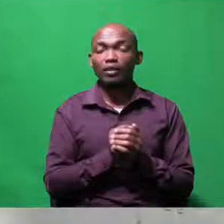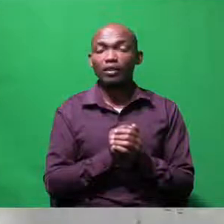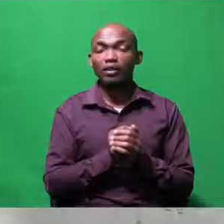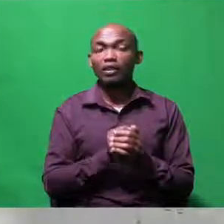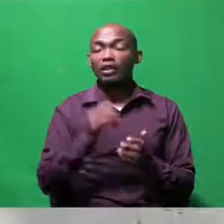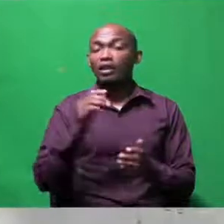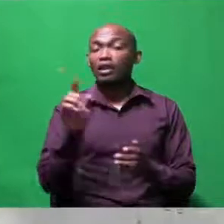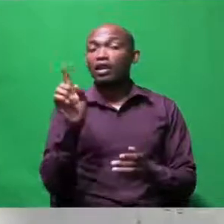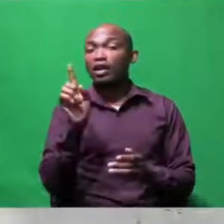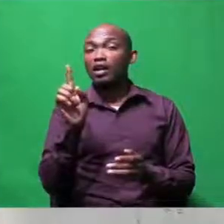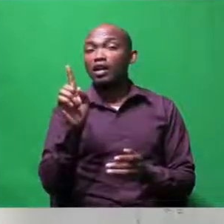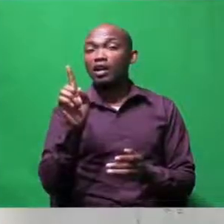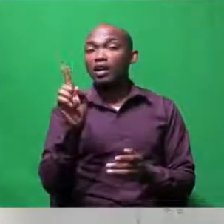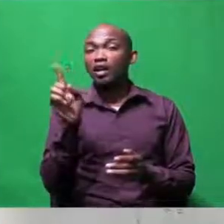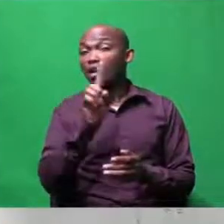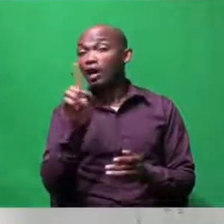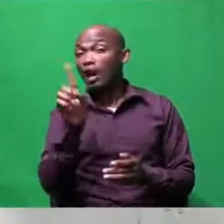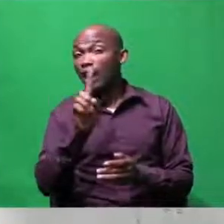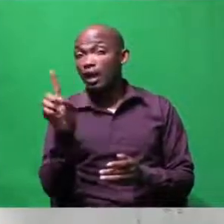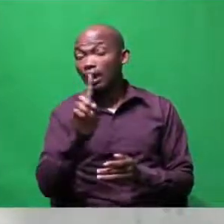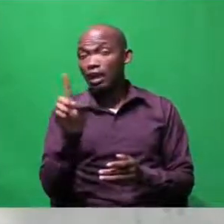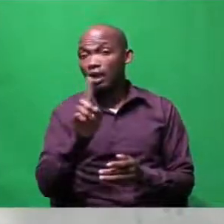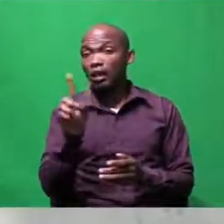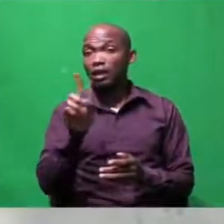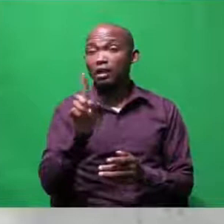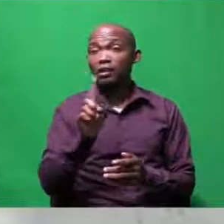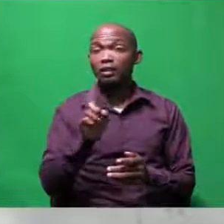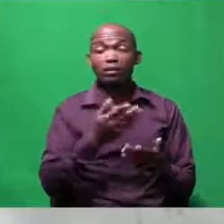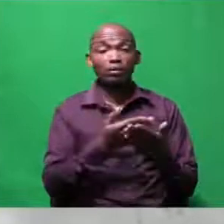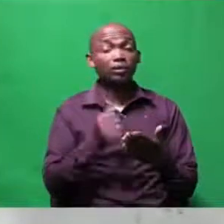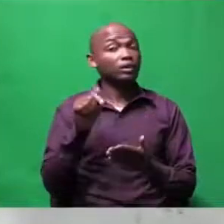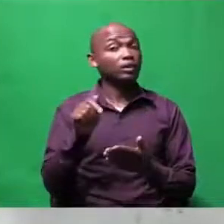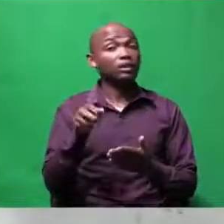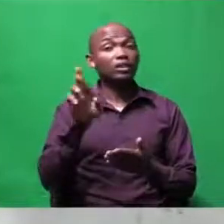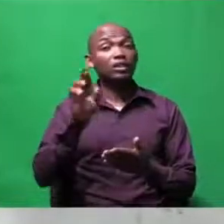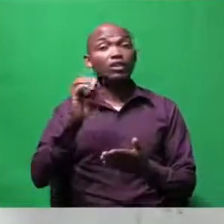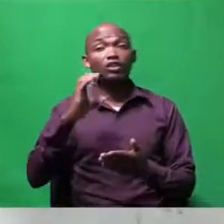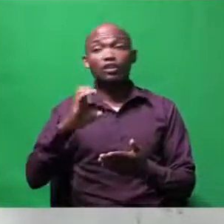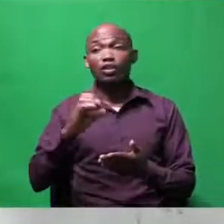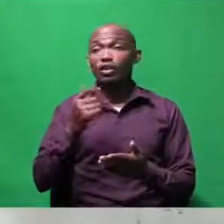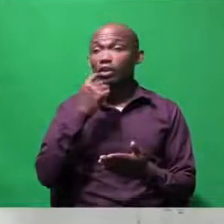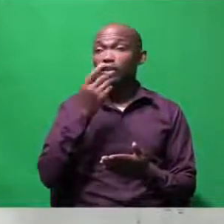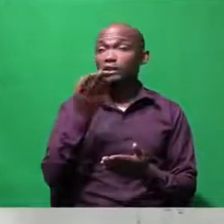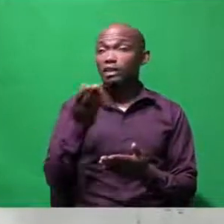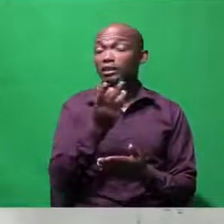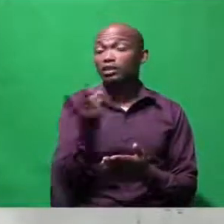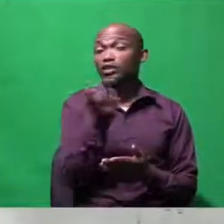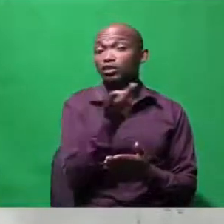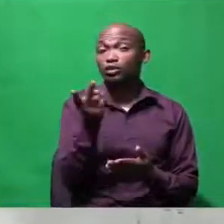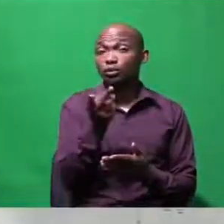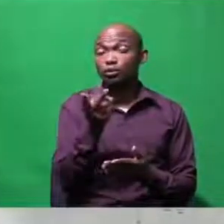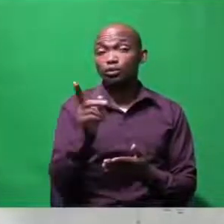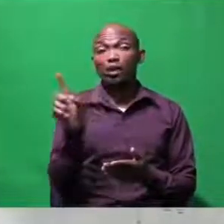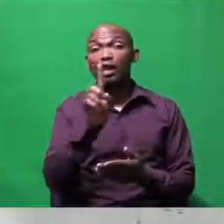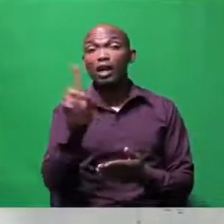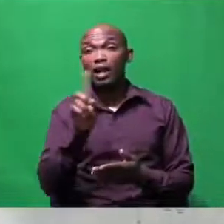The rock is different in color from one type to another. Maybe you can say these 2 colors. This you can